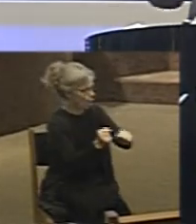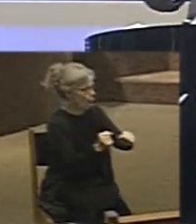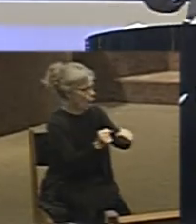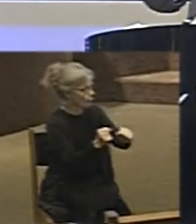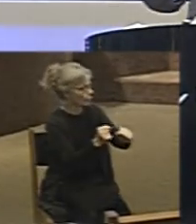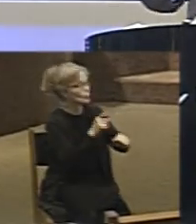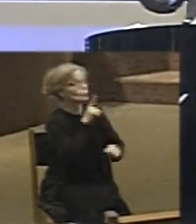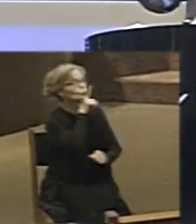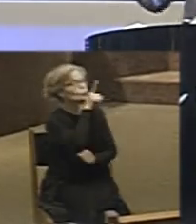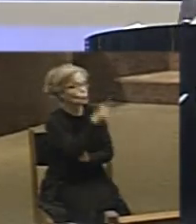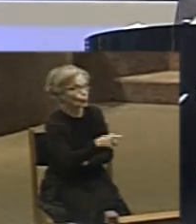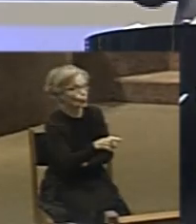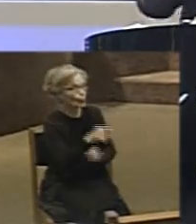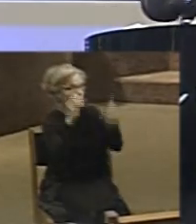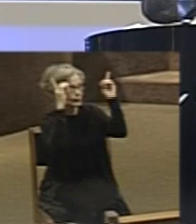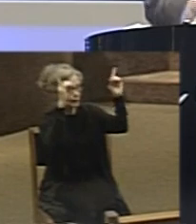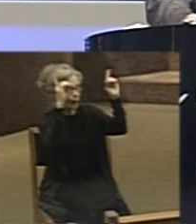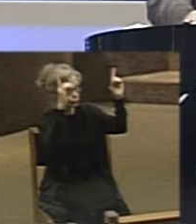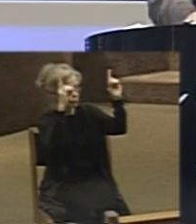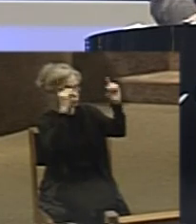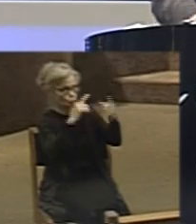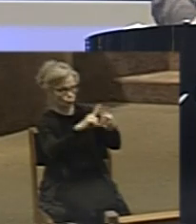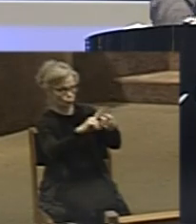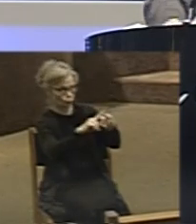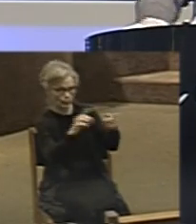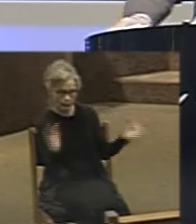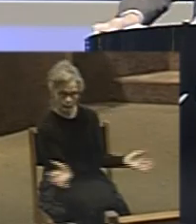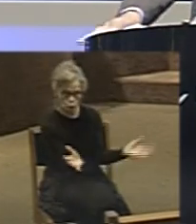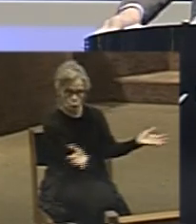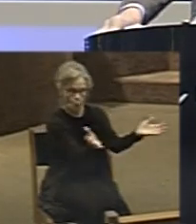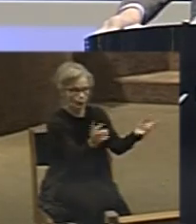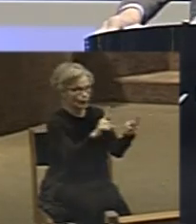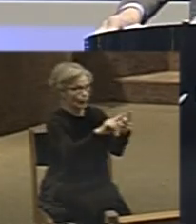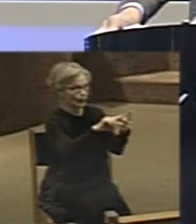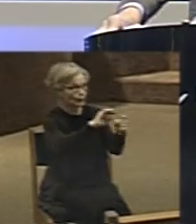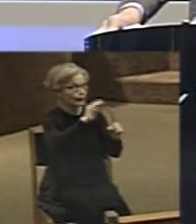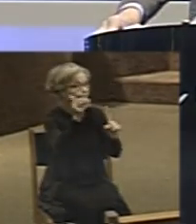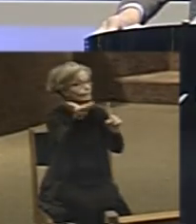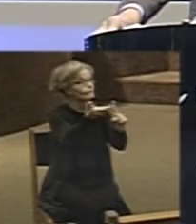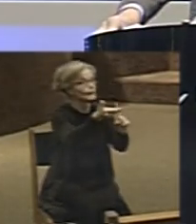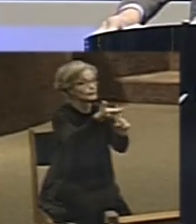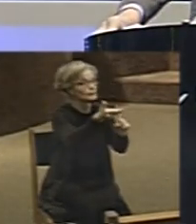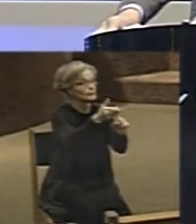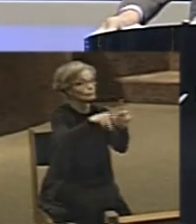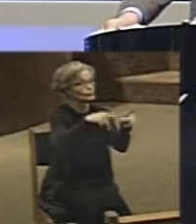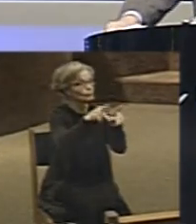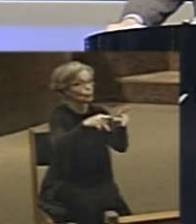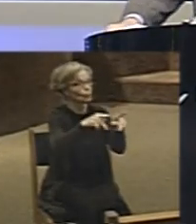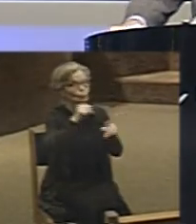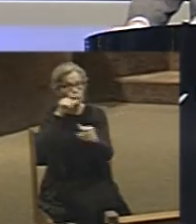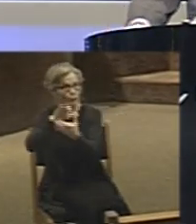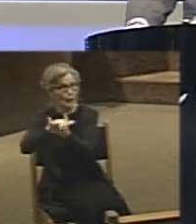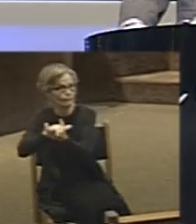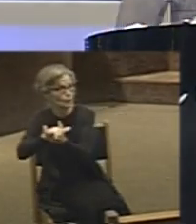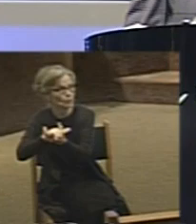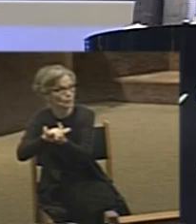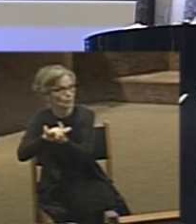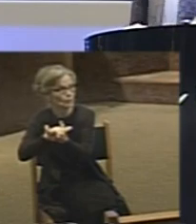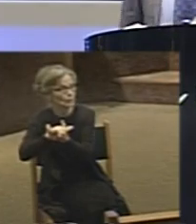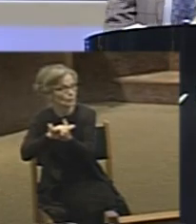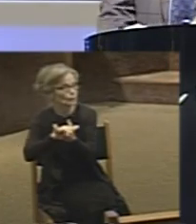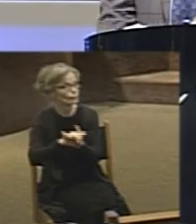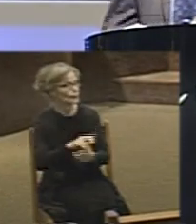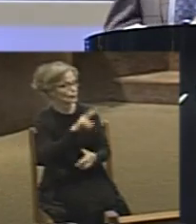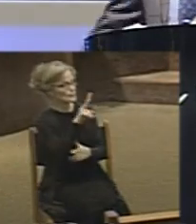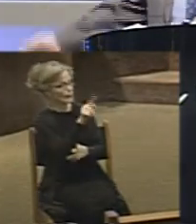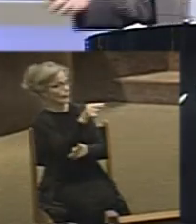to exhort and to convince the gainsayer. 2 Thessalonians, therefore, brethren,